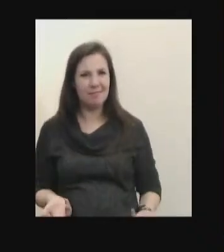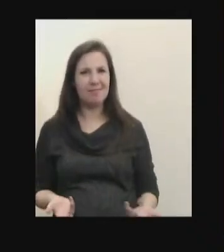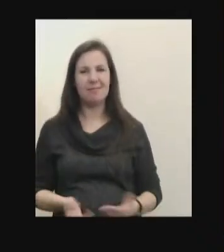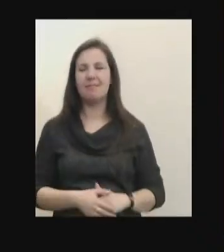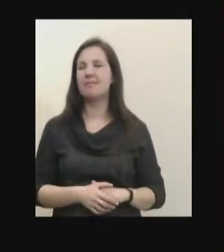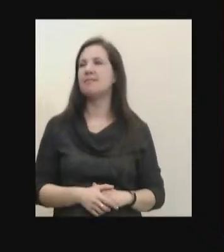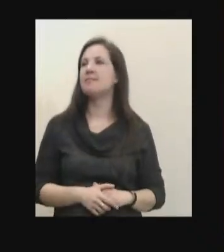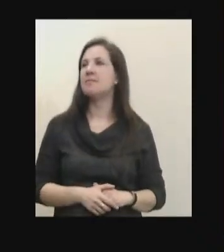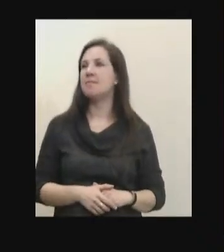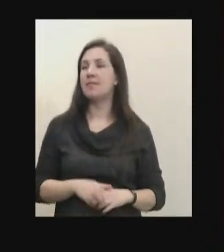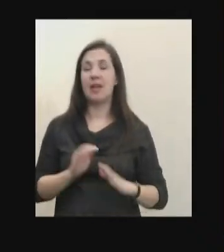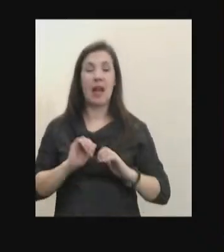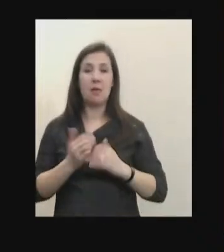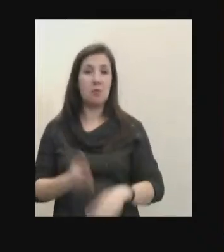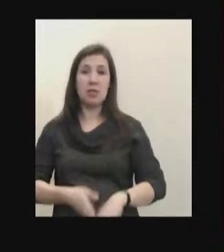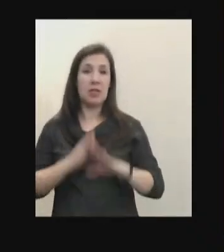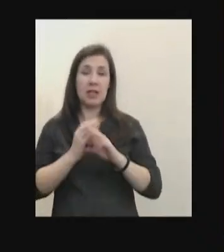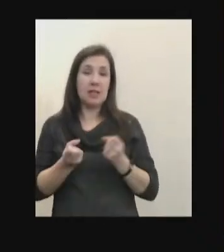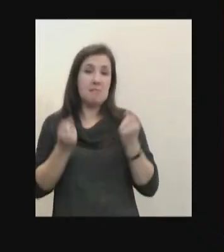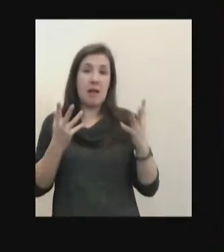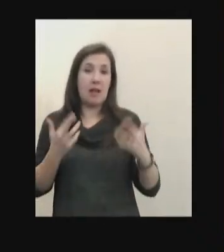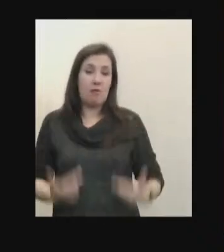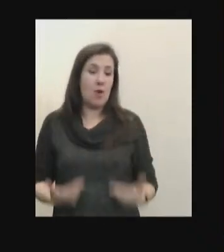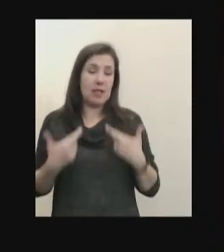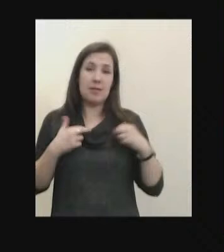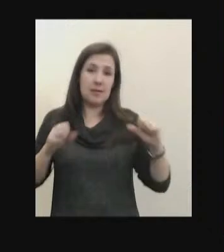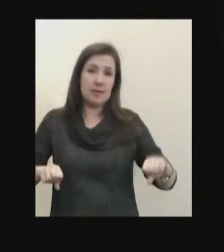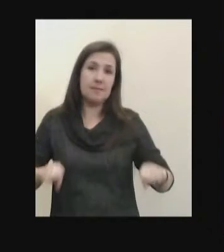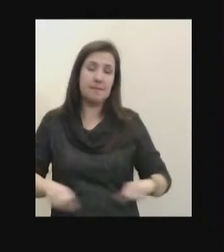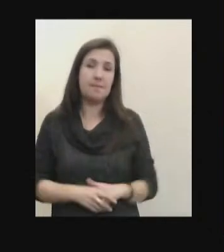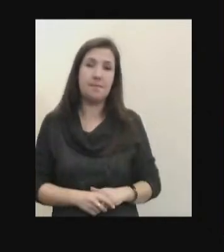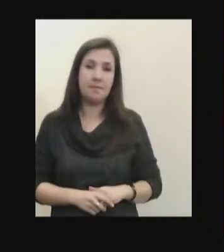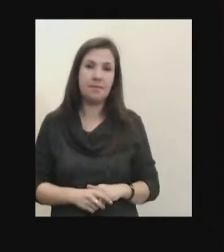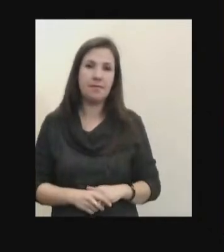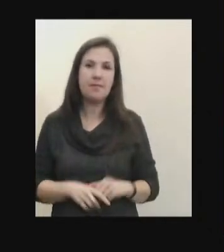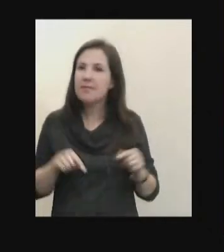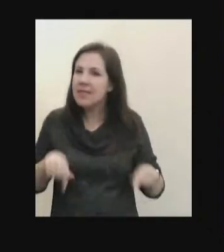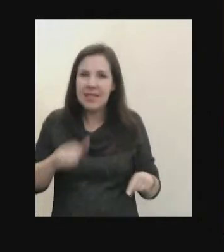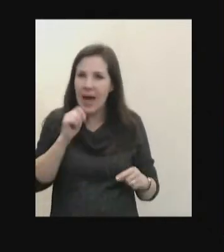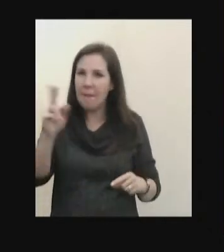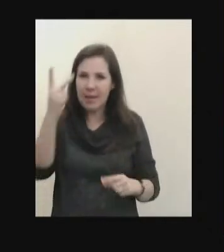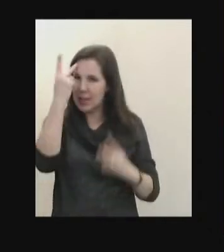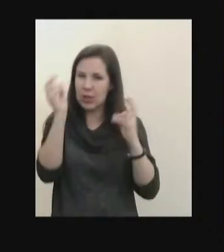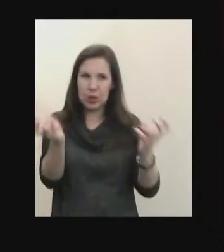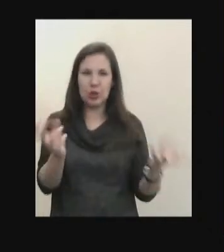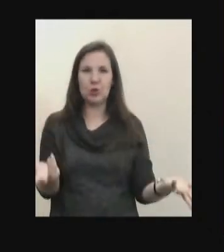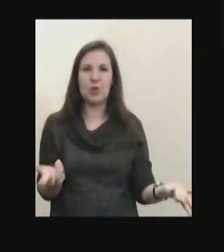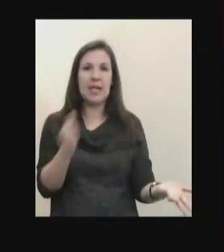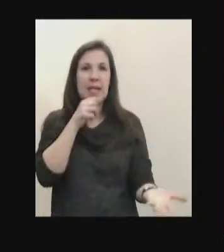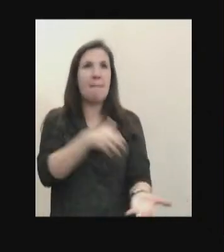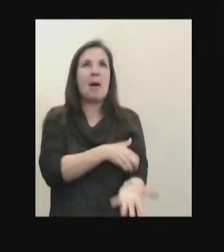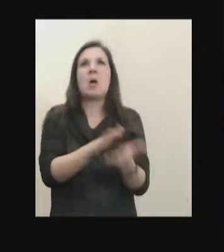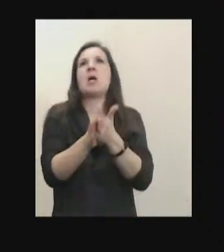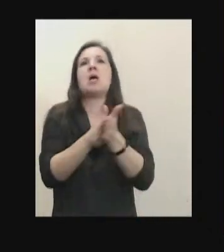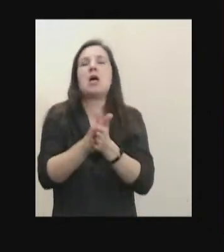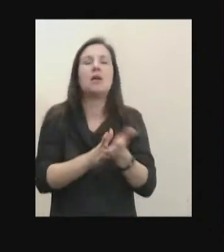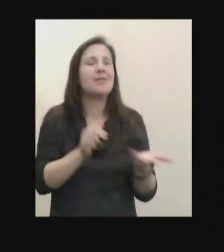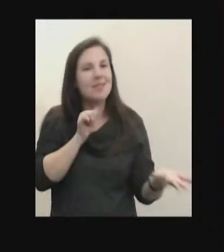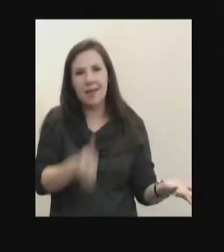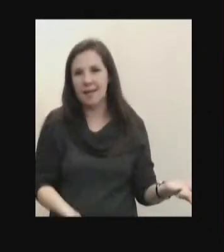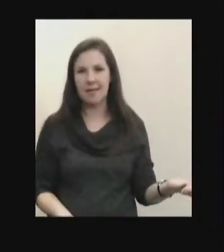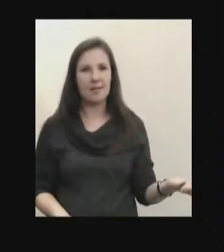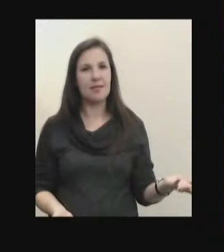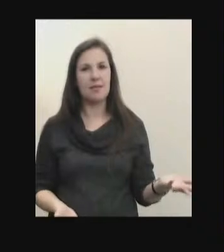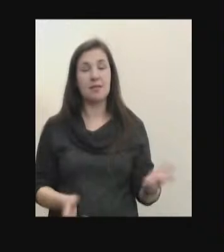and protect as many of our residents. This is not political. It's not a power grab. It's about protecting the